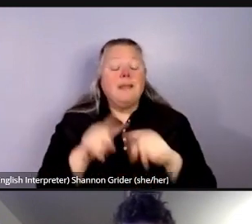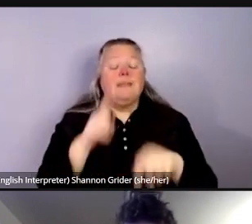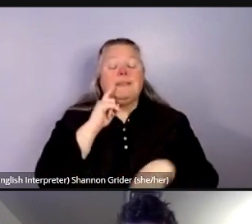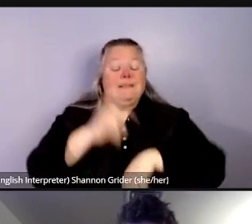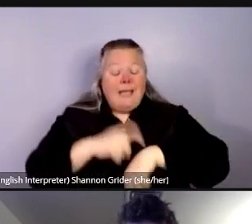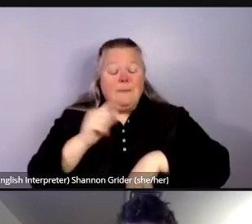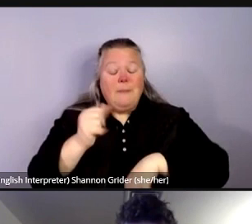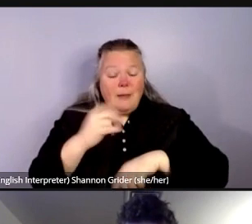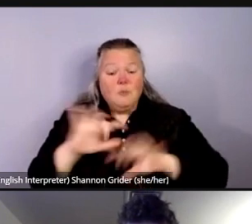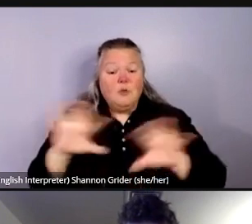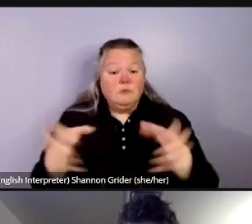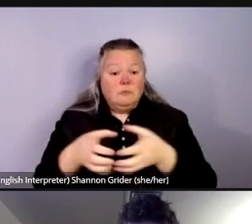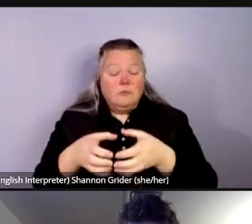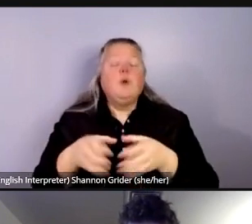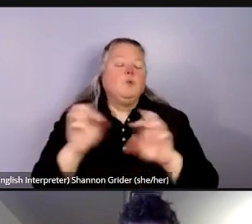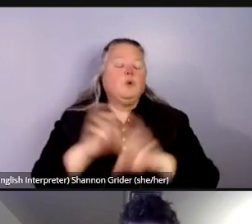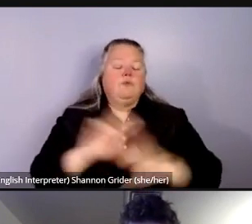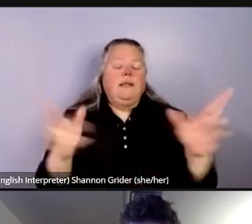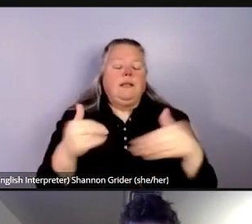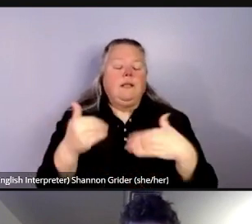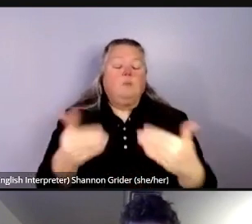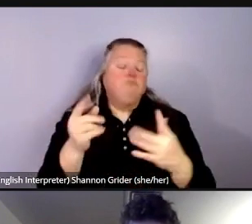That would be my proposal.